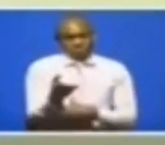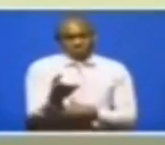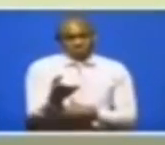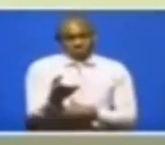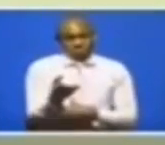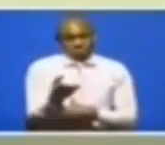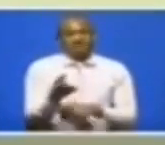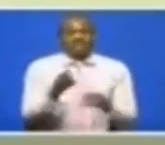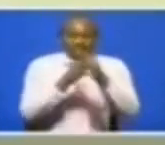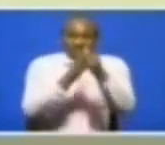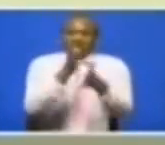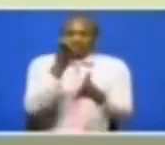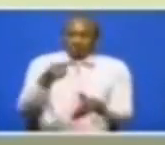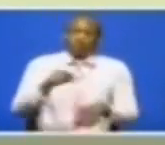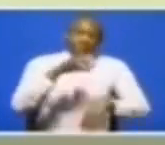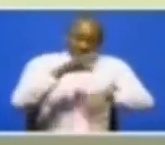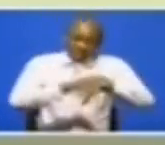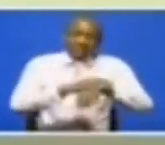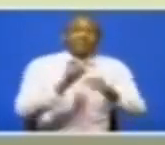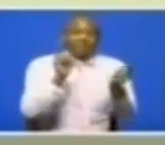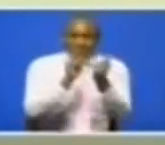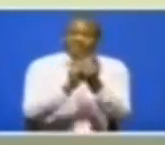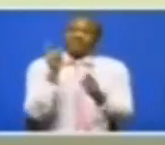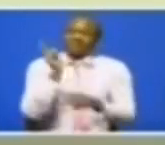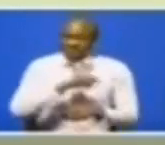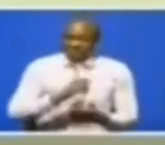the principals of NASA.